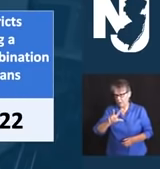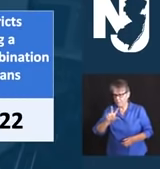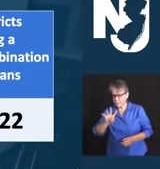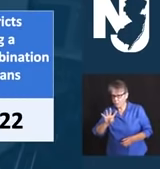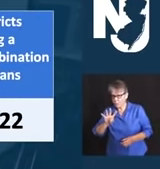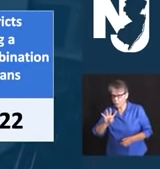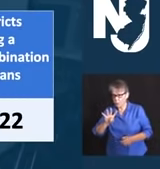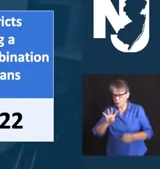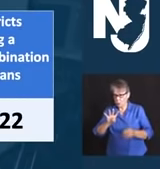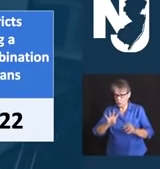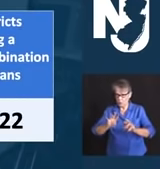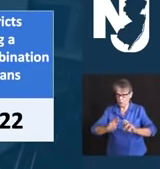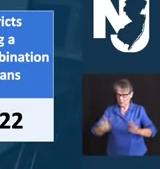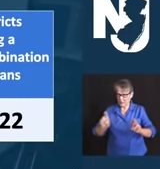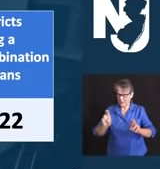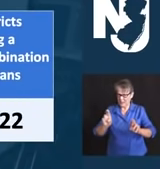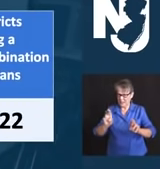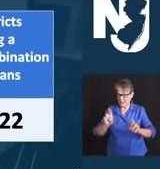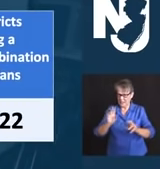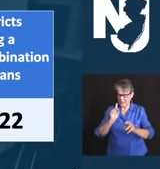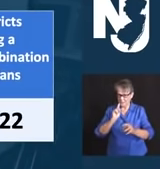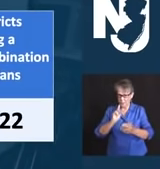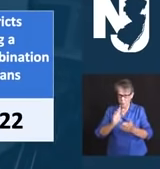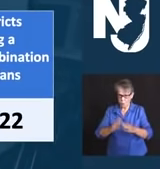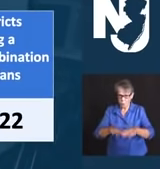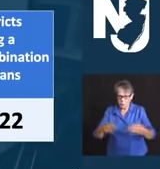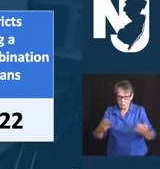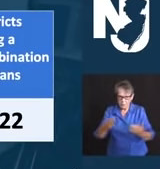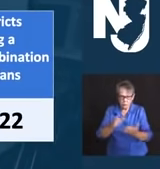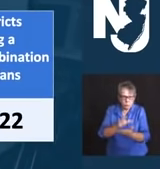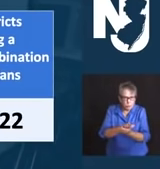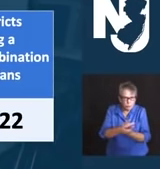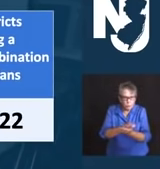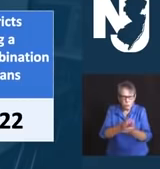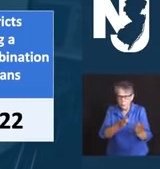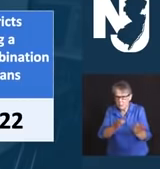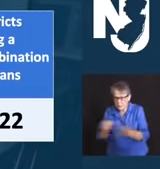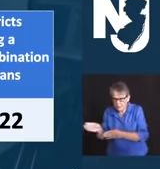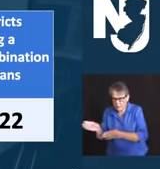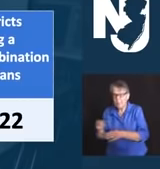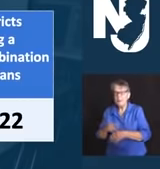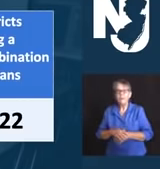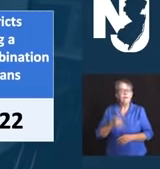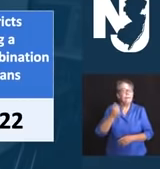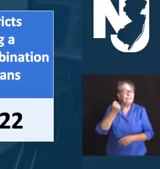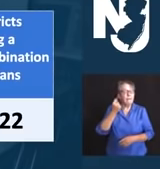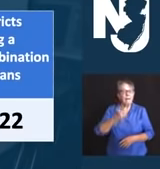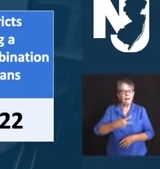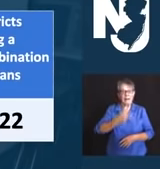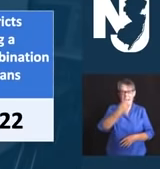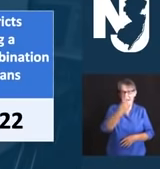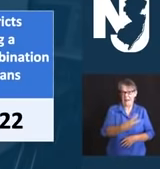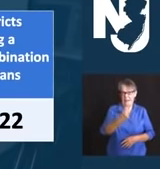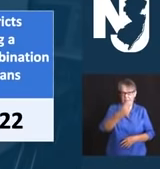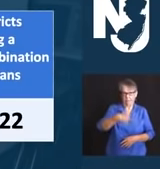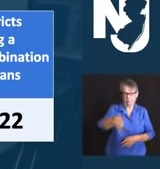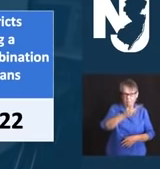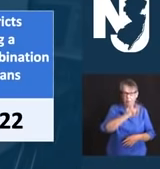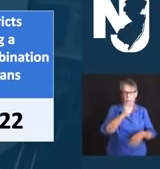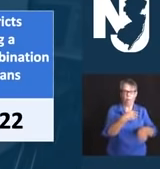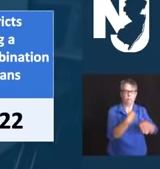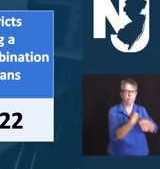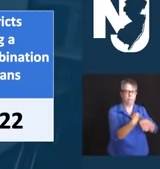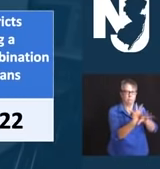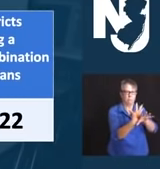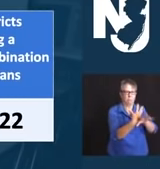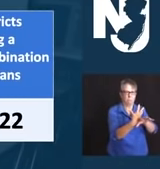a few cases have already opened, with a hybrid model of both in-person and remote learning. 68